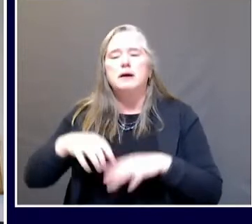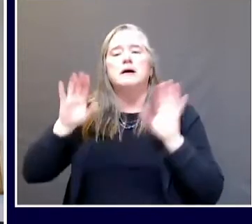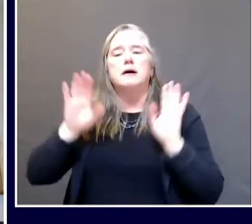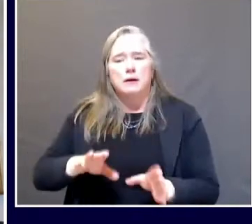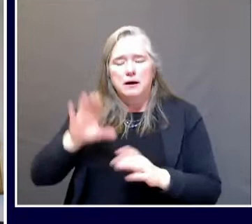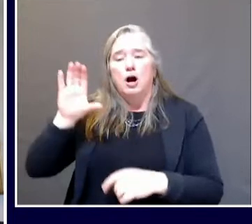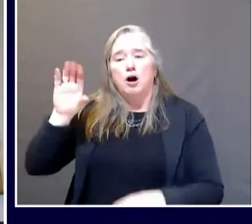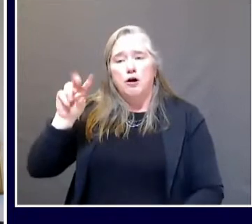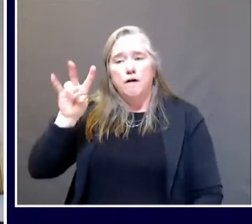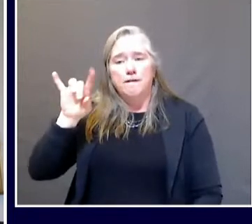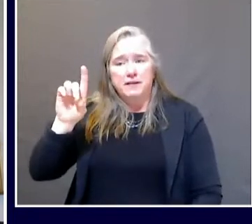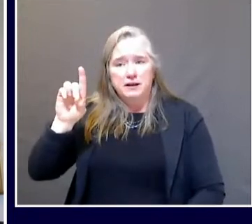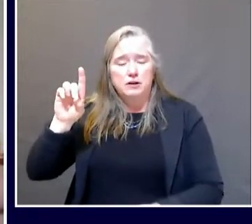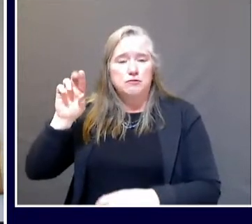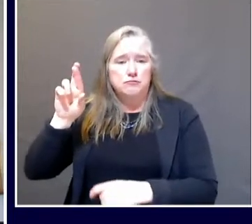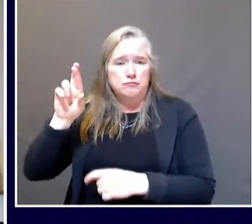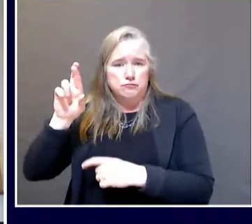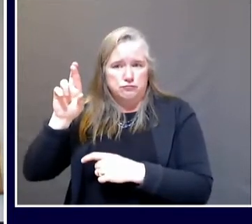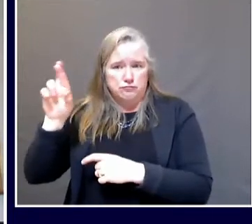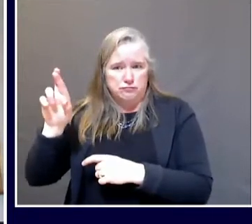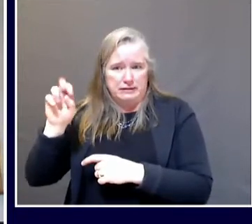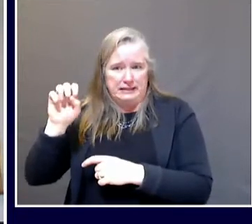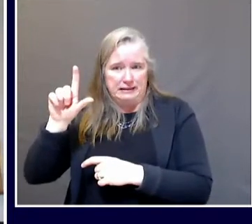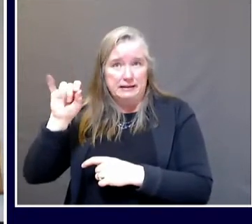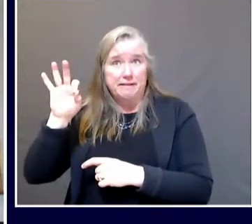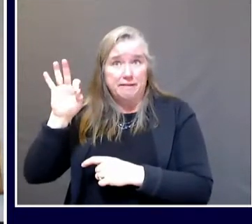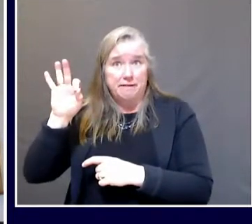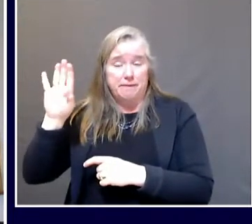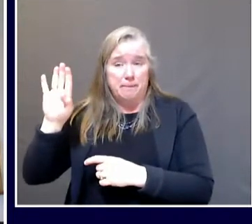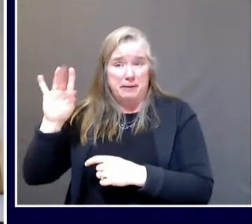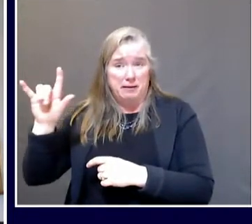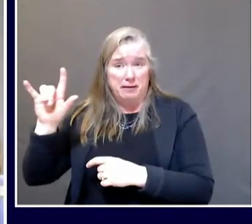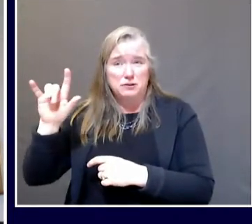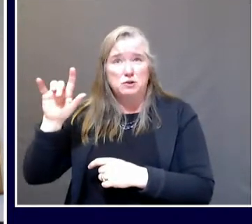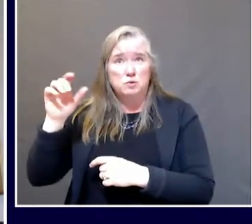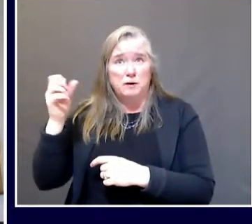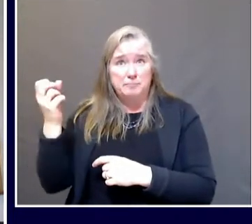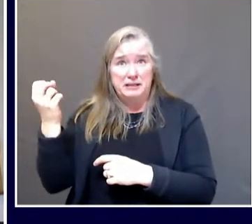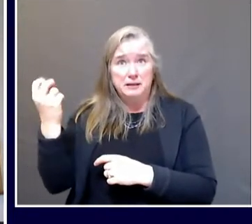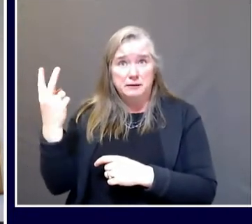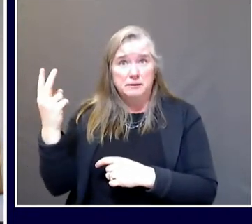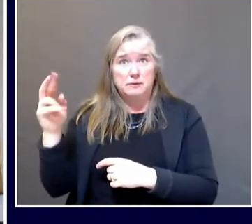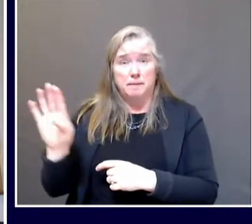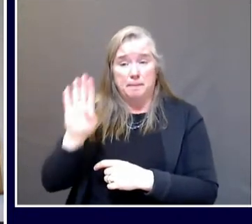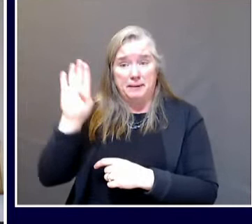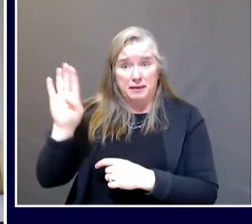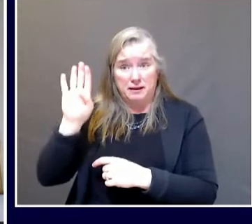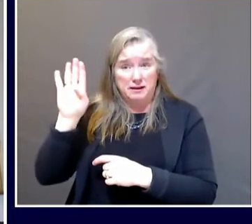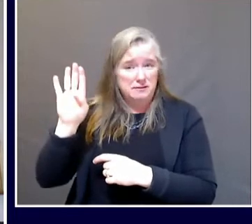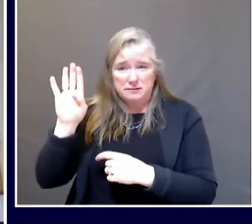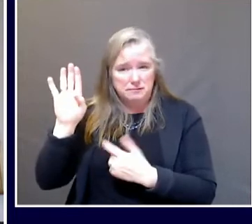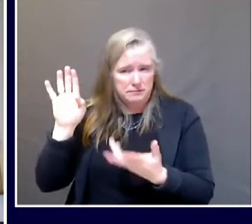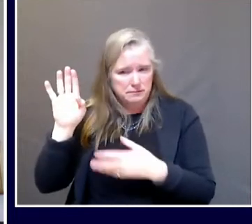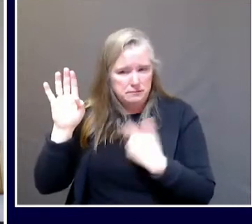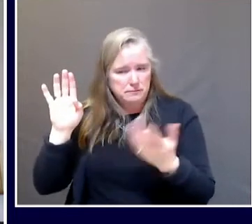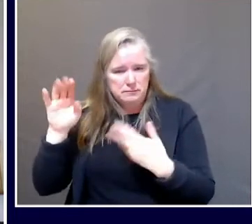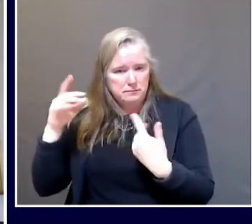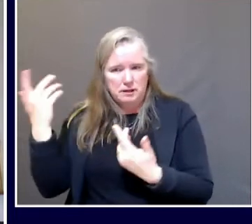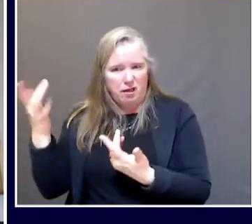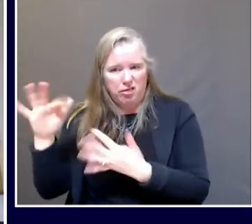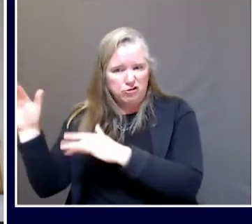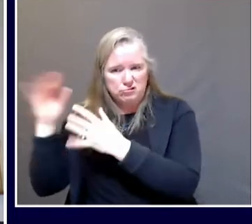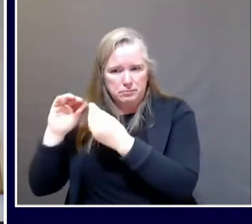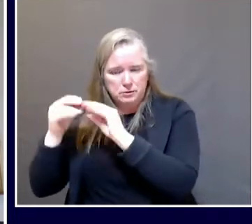$12 million for vaccine distribution, and then some other millions of dollars for testing. Are there some examples you can give